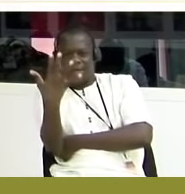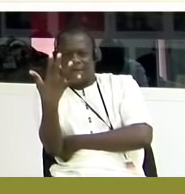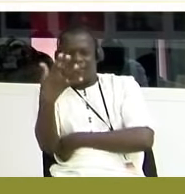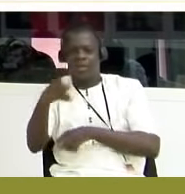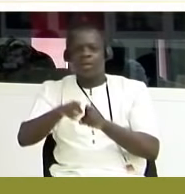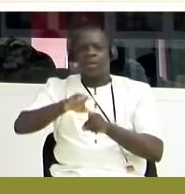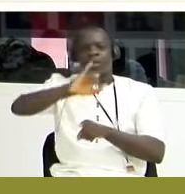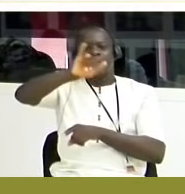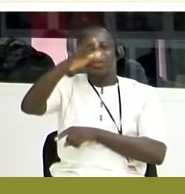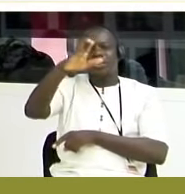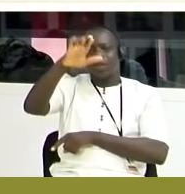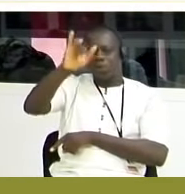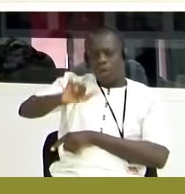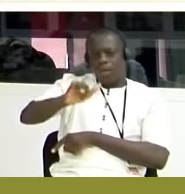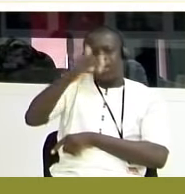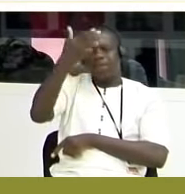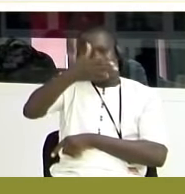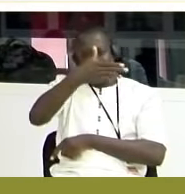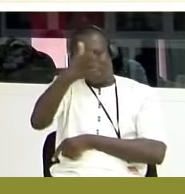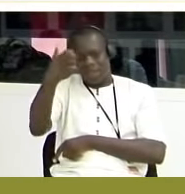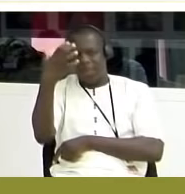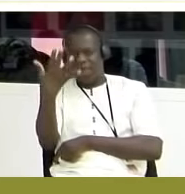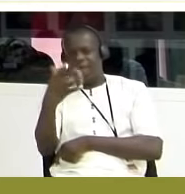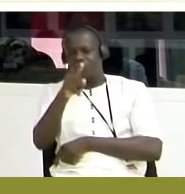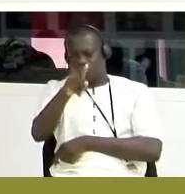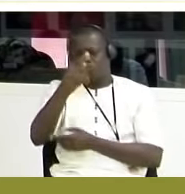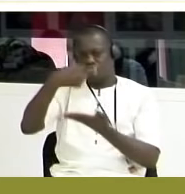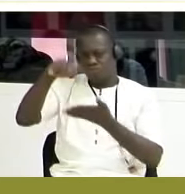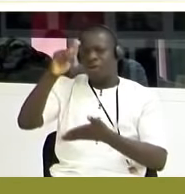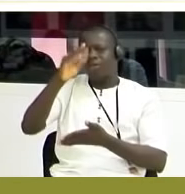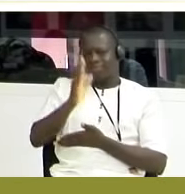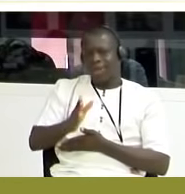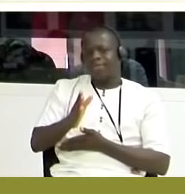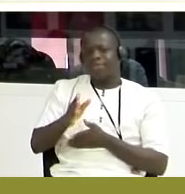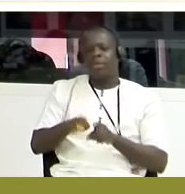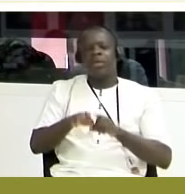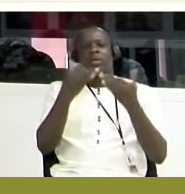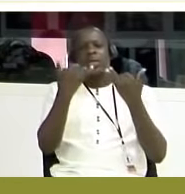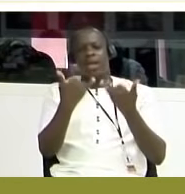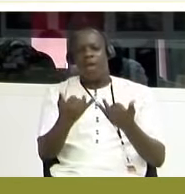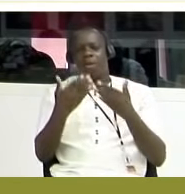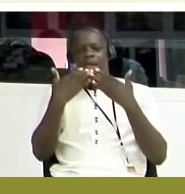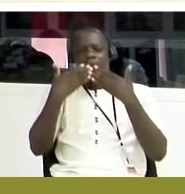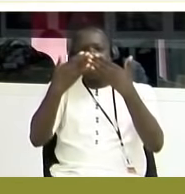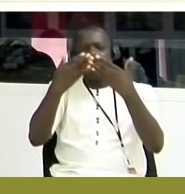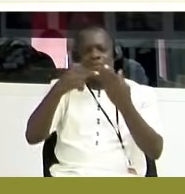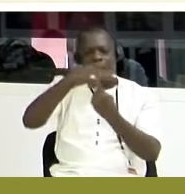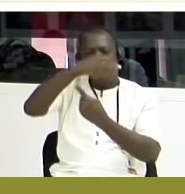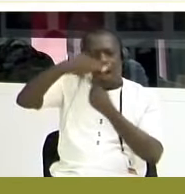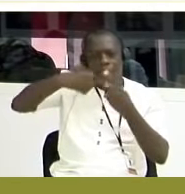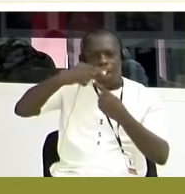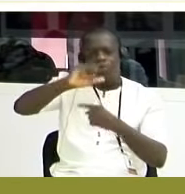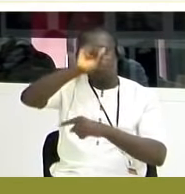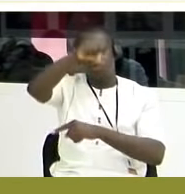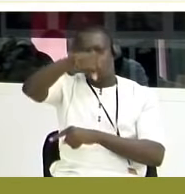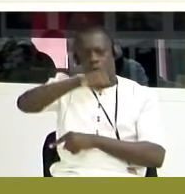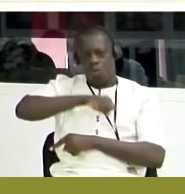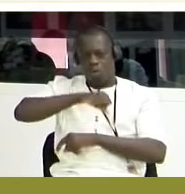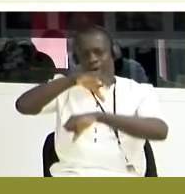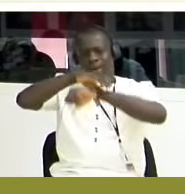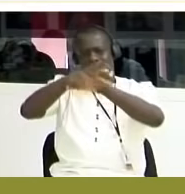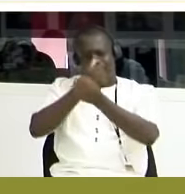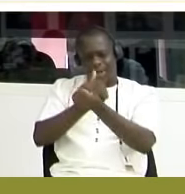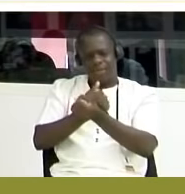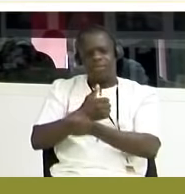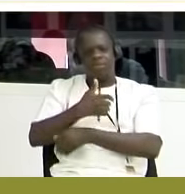January 1995, you're right. Can you tell us about your arrest? Okay, my arrest, I think